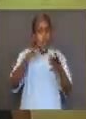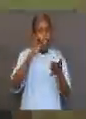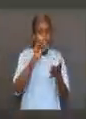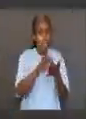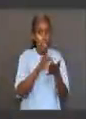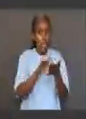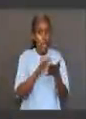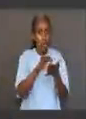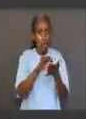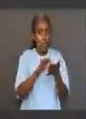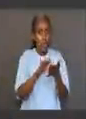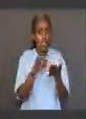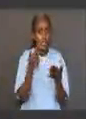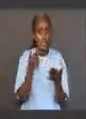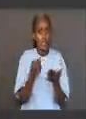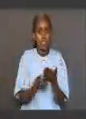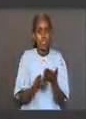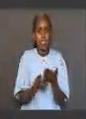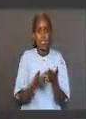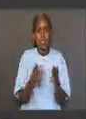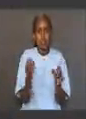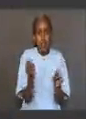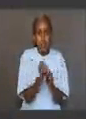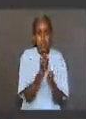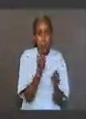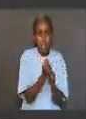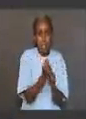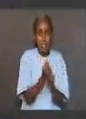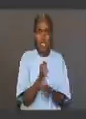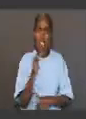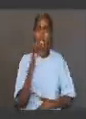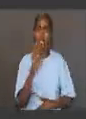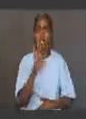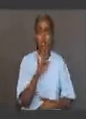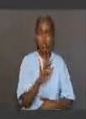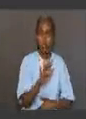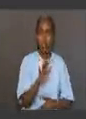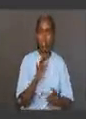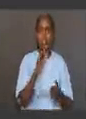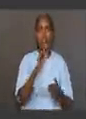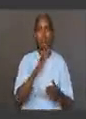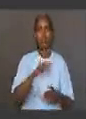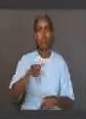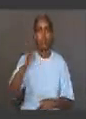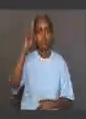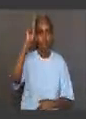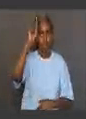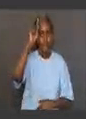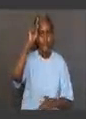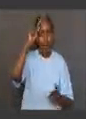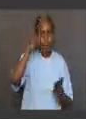calculators, certain operations like 5 to the power of